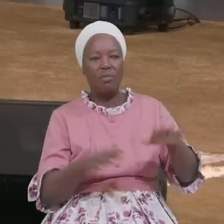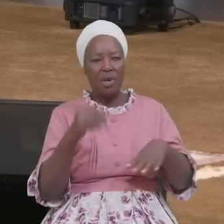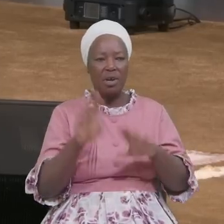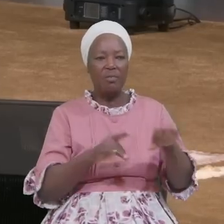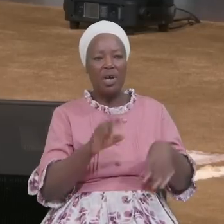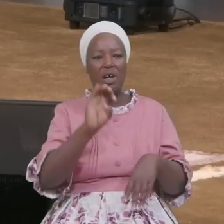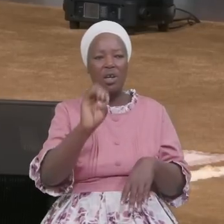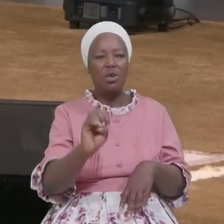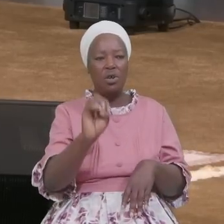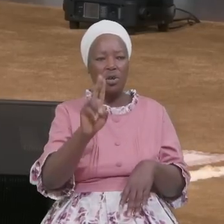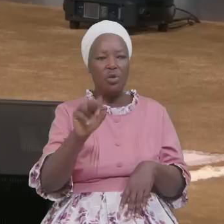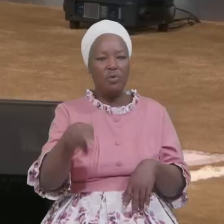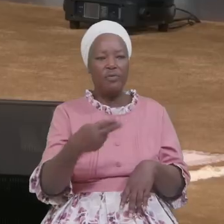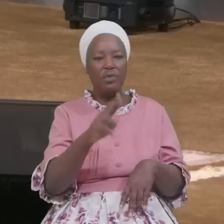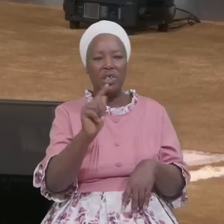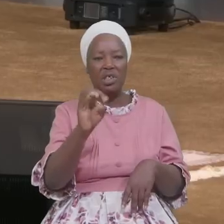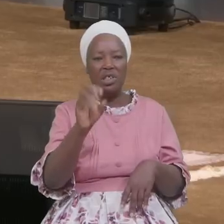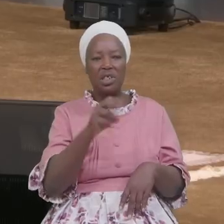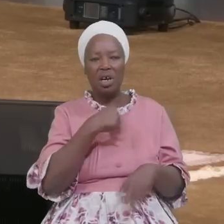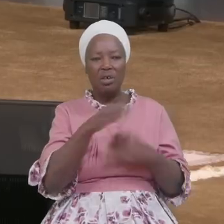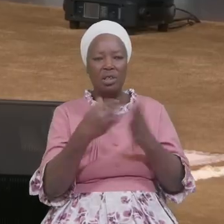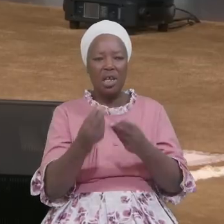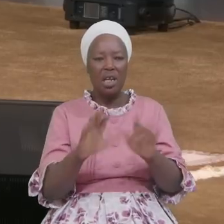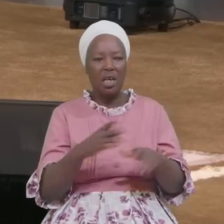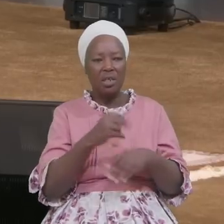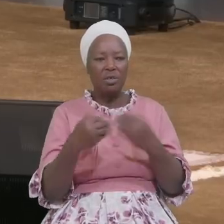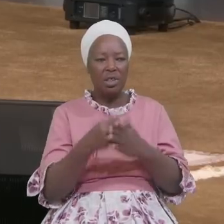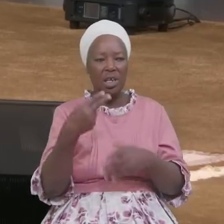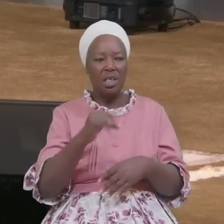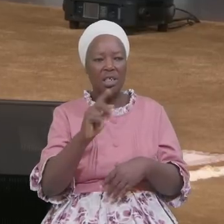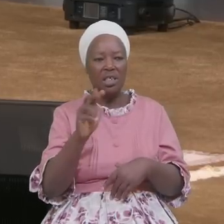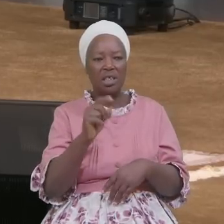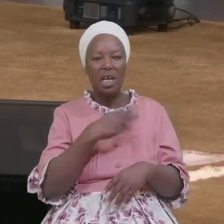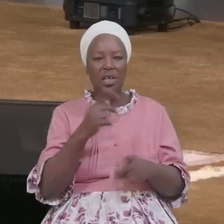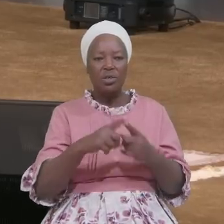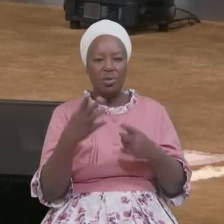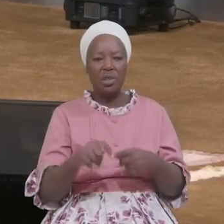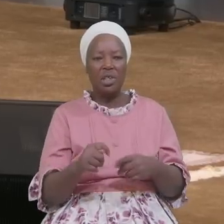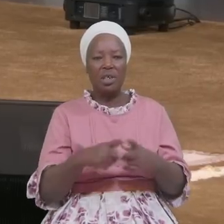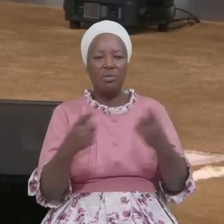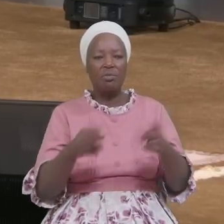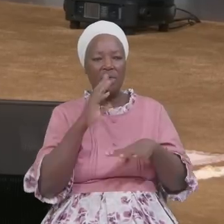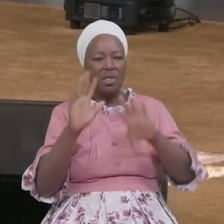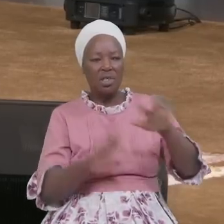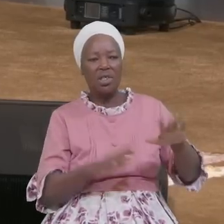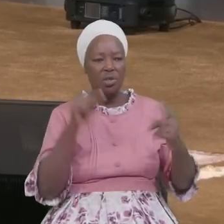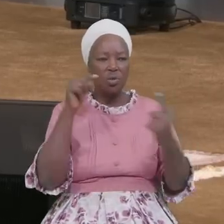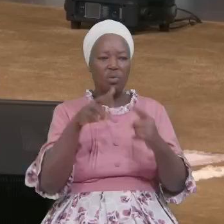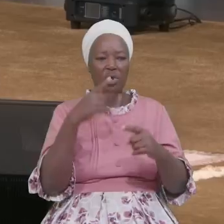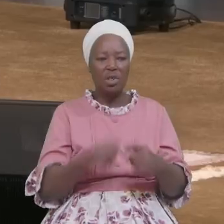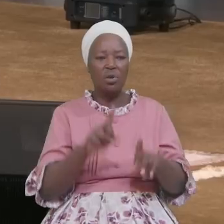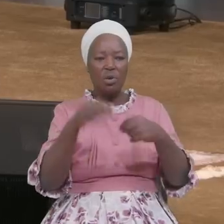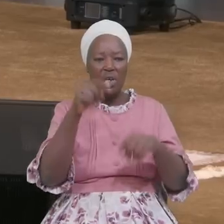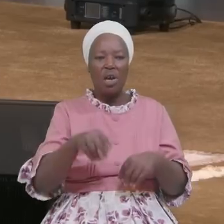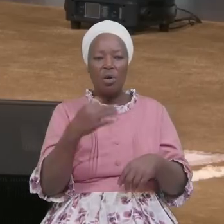land of the Hittites, and unto the great sea toward the going down of the sun, shall